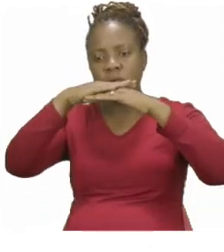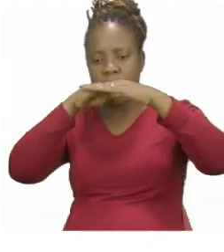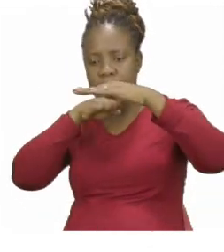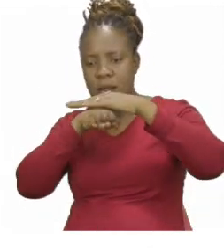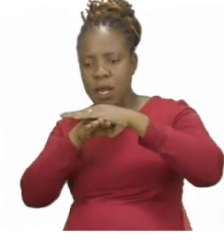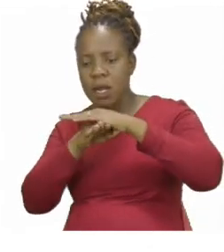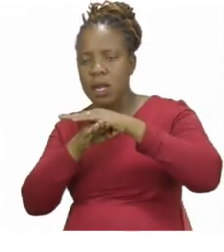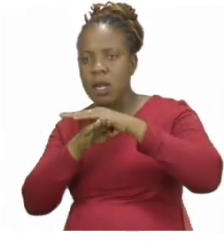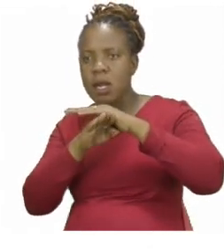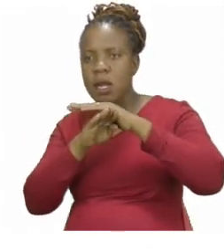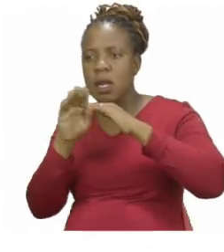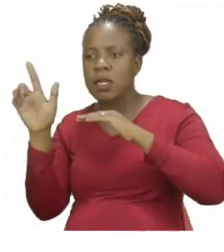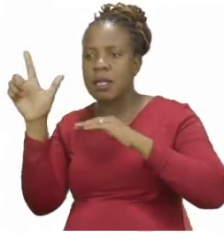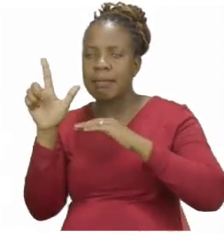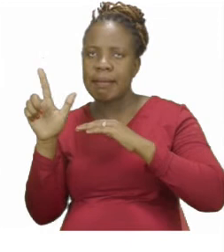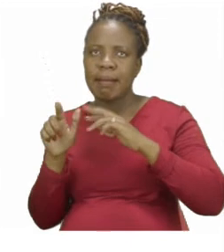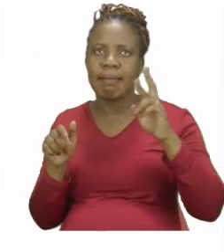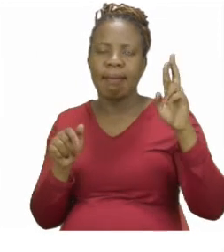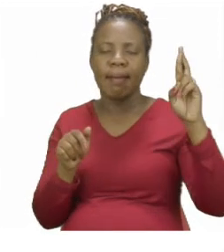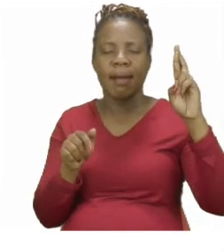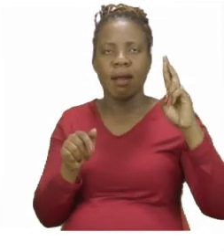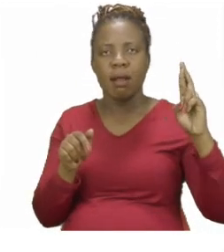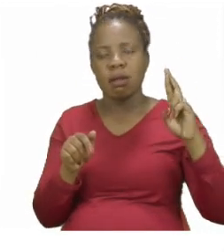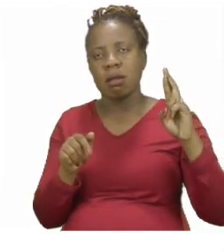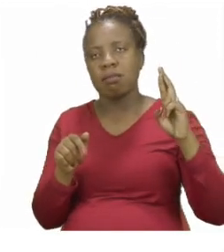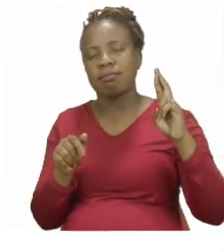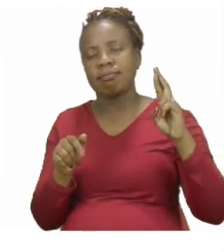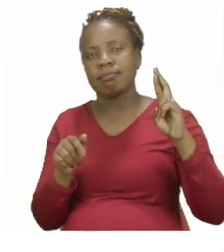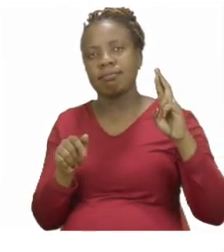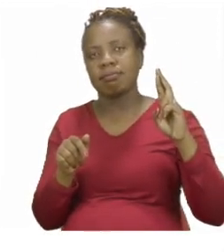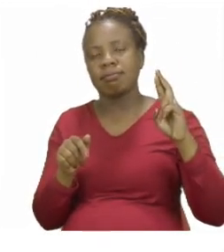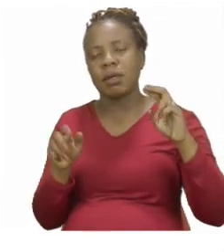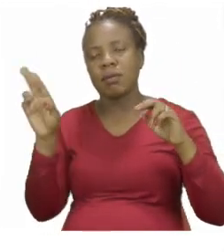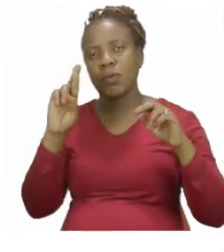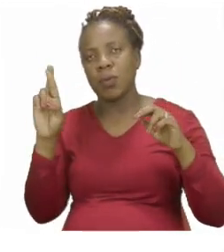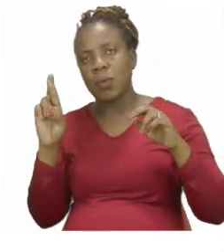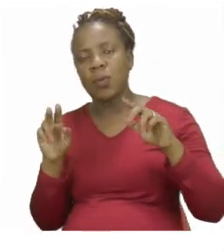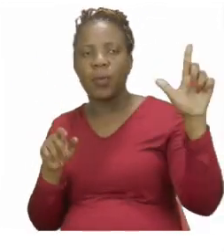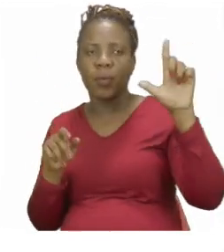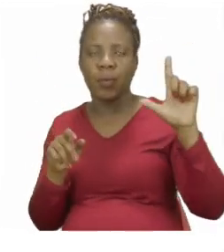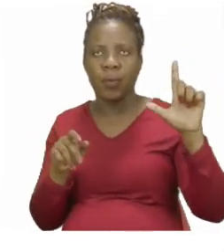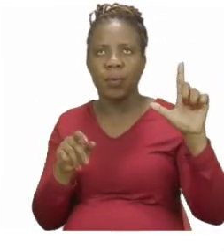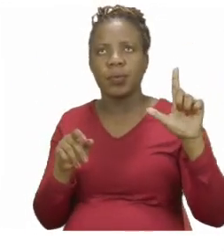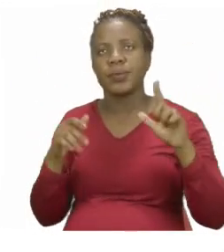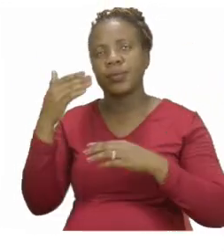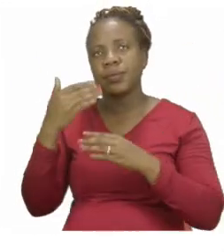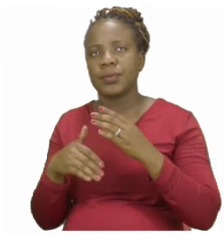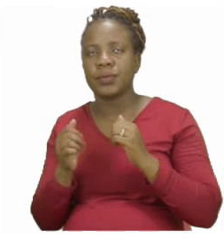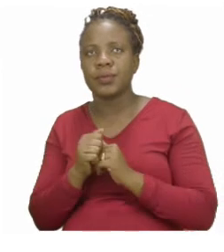or between. Okay, either on top, under,